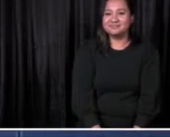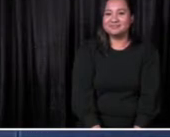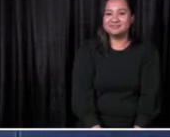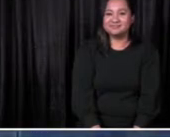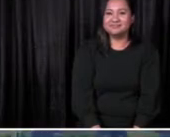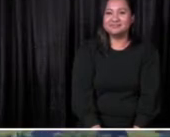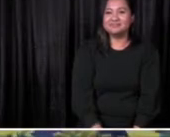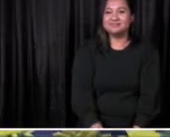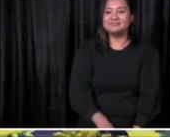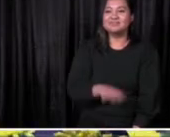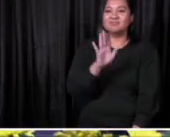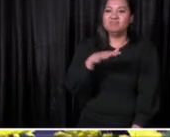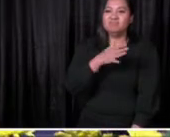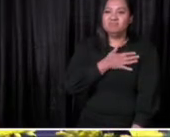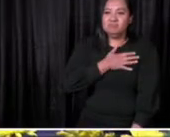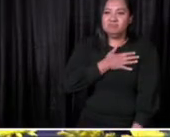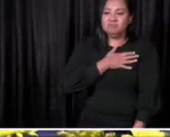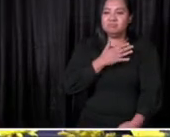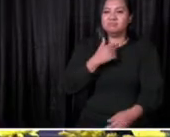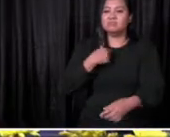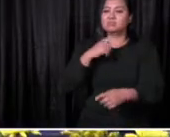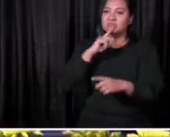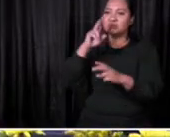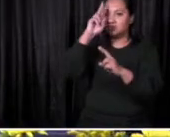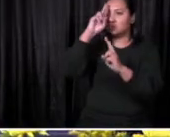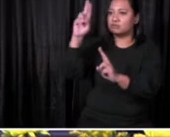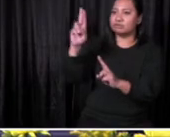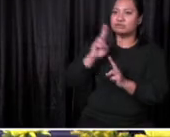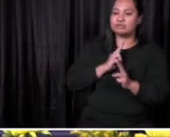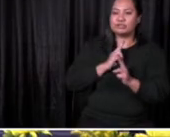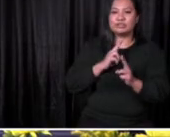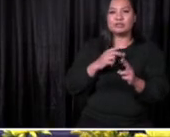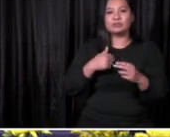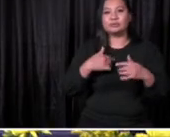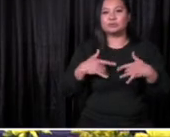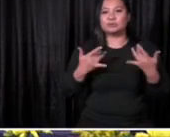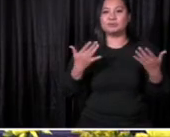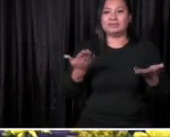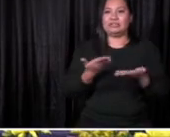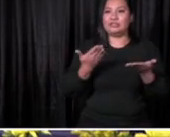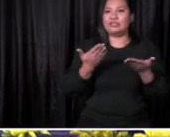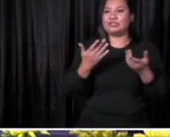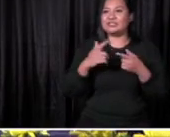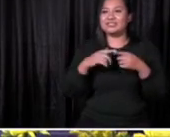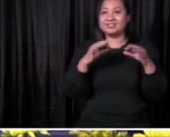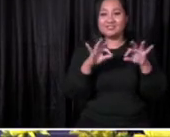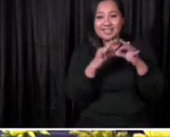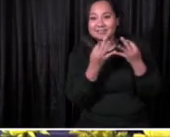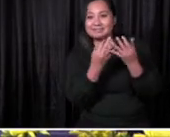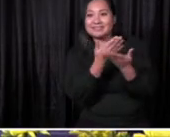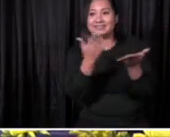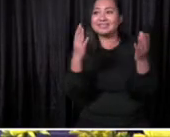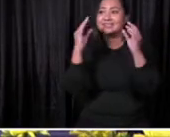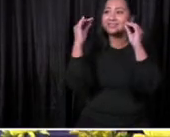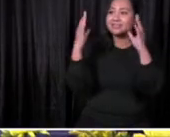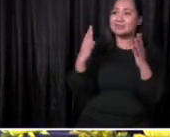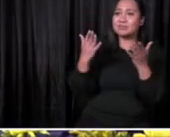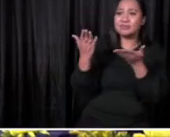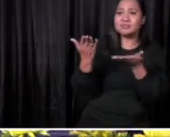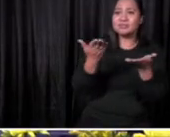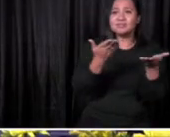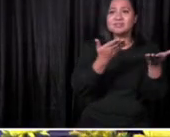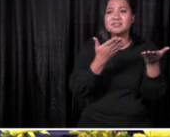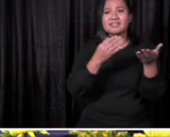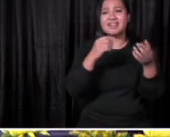It's my honor and pleasure to stand here and welcome families, faculties, and this incredible class